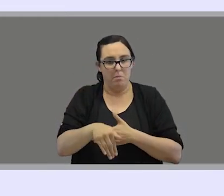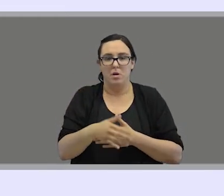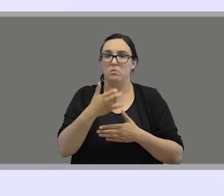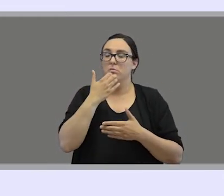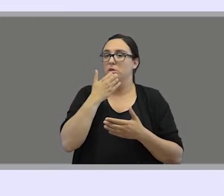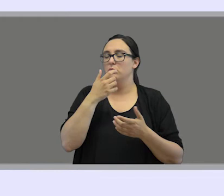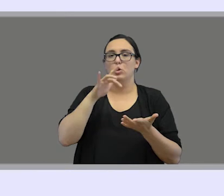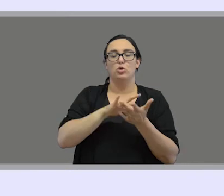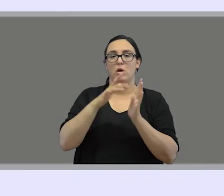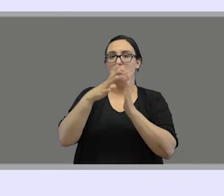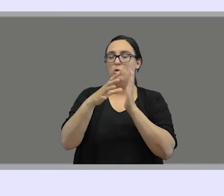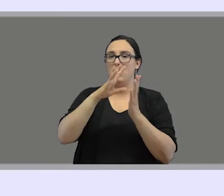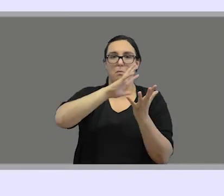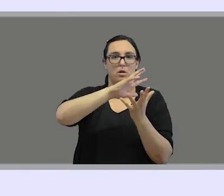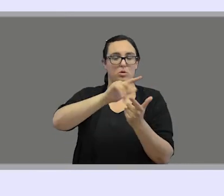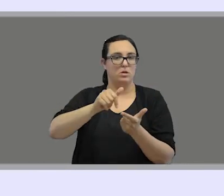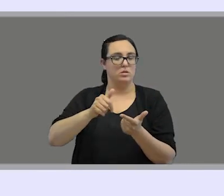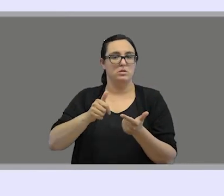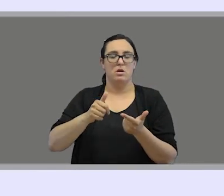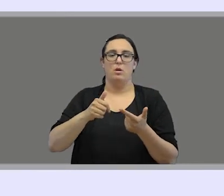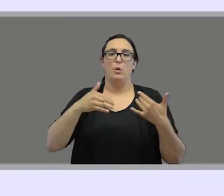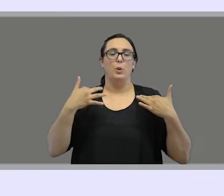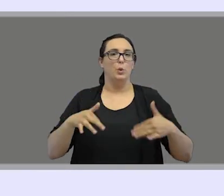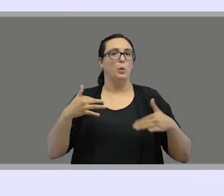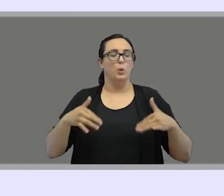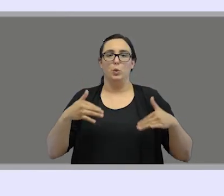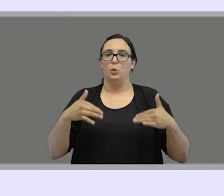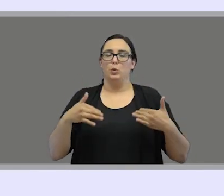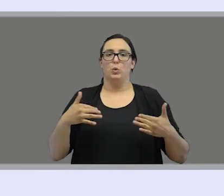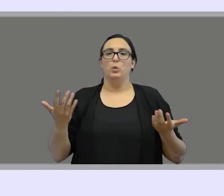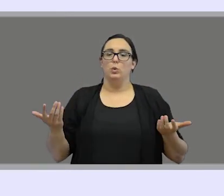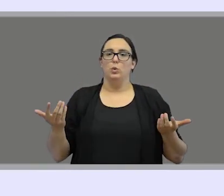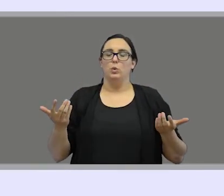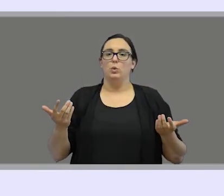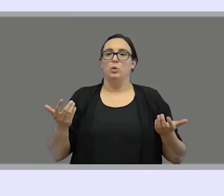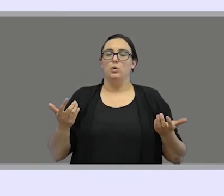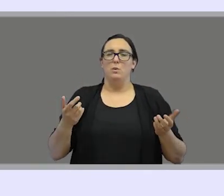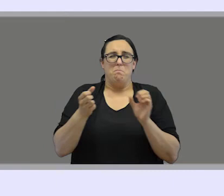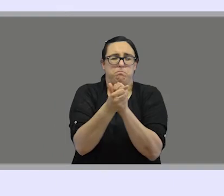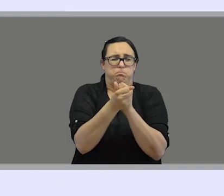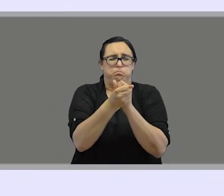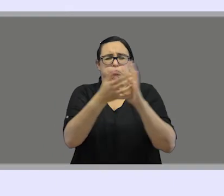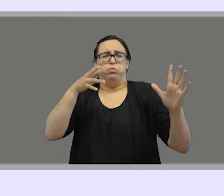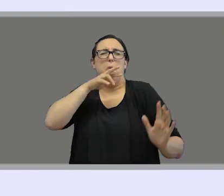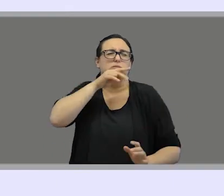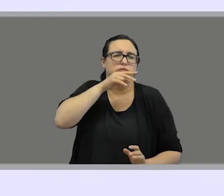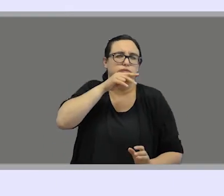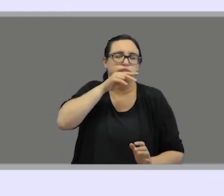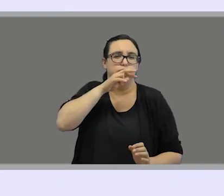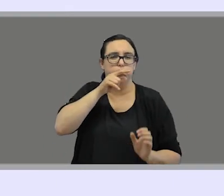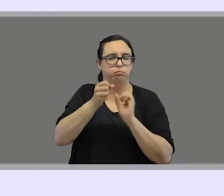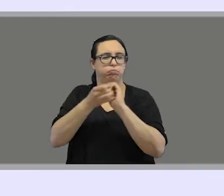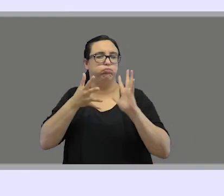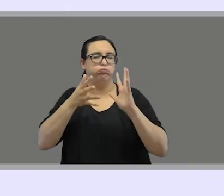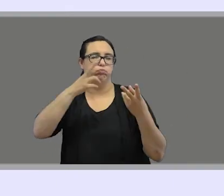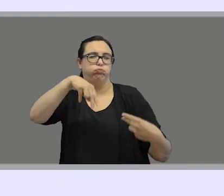news, which are normally with a high speed, which is